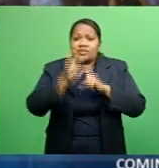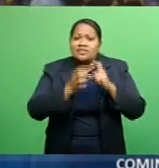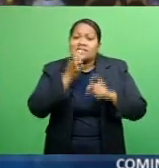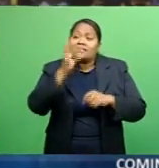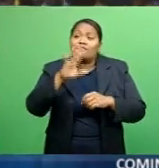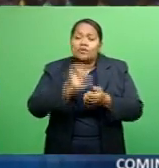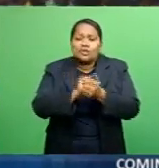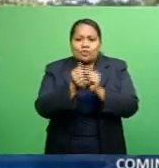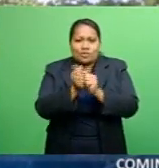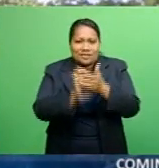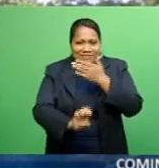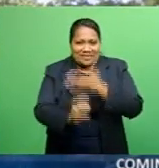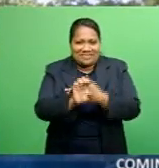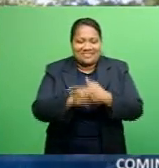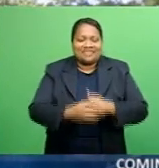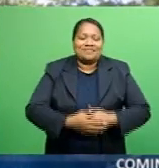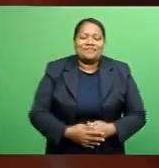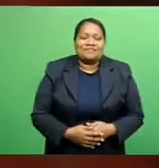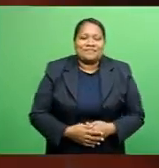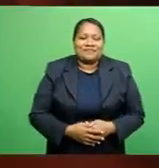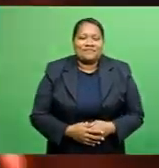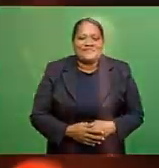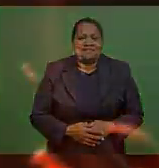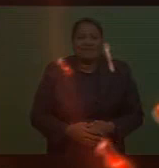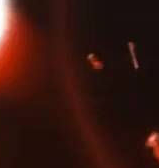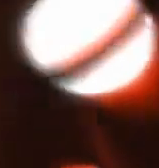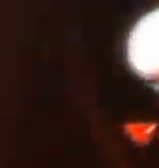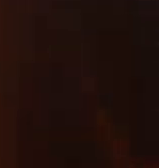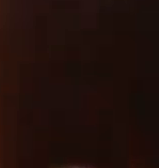sporting events. This and more coming up.